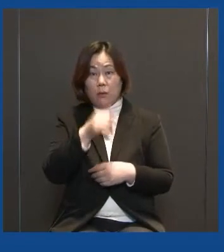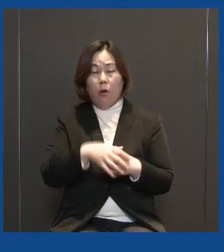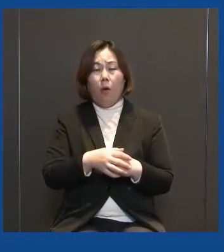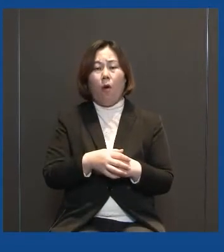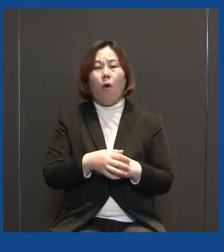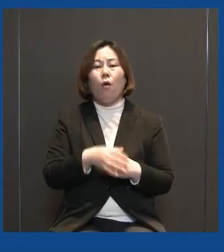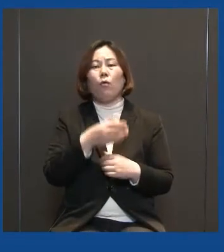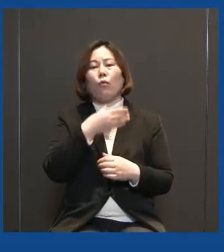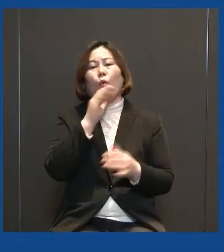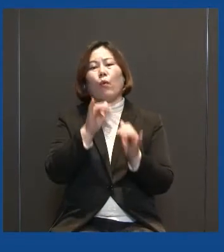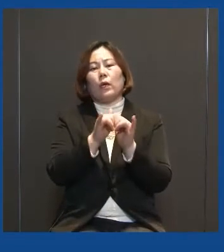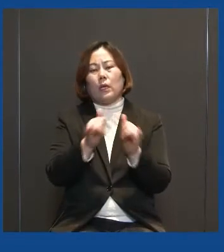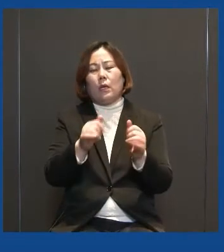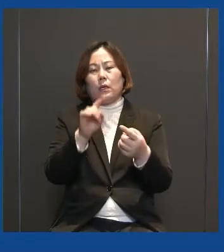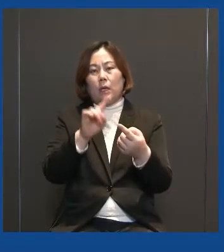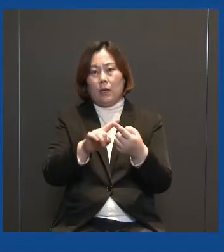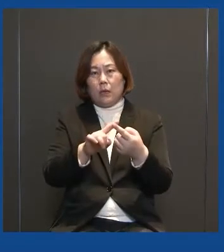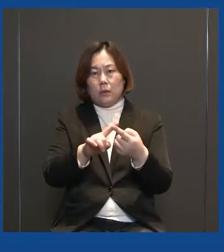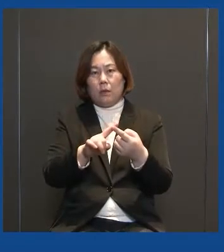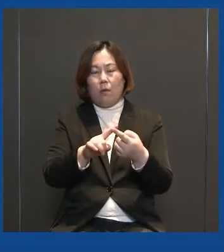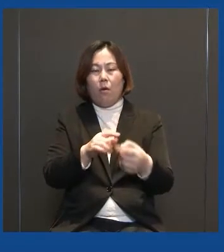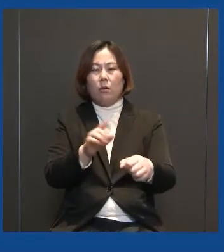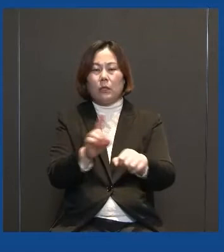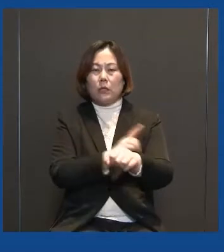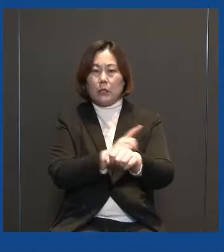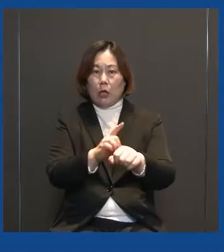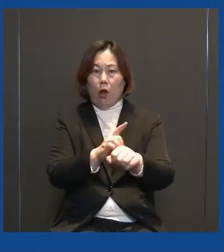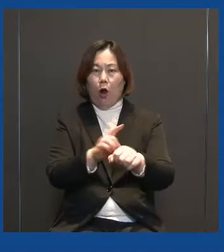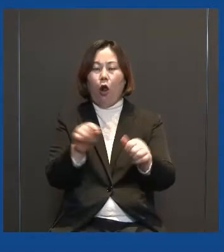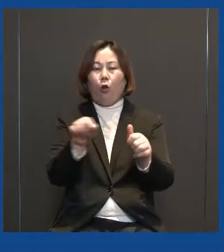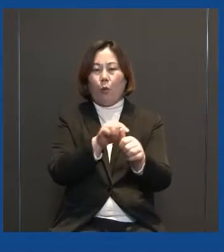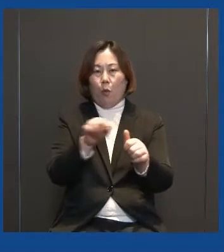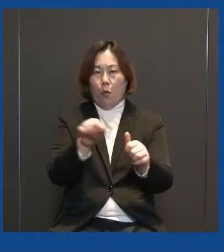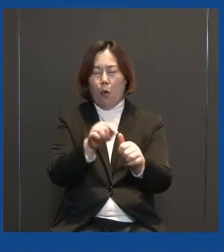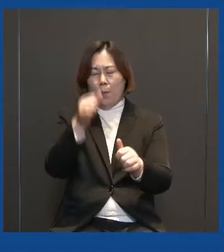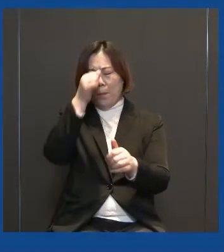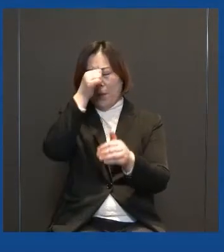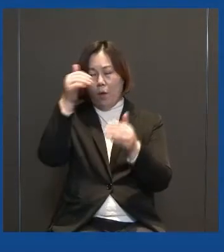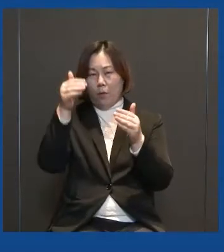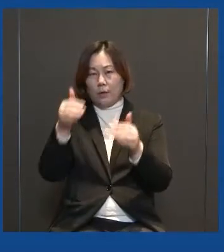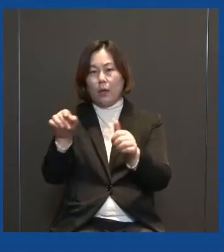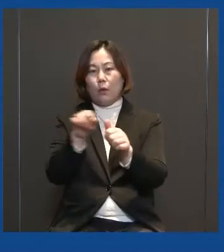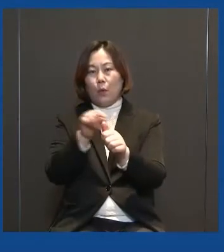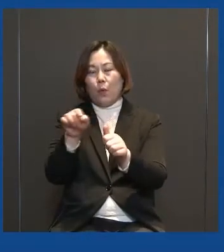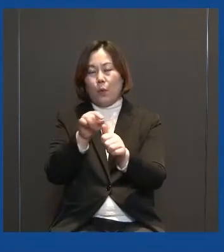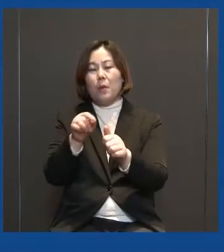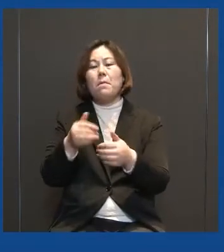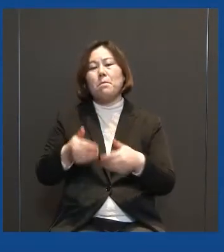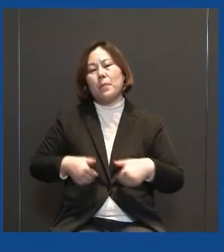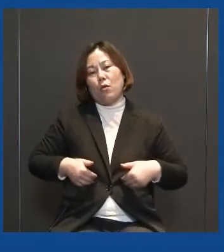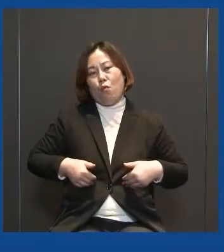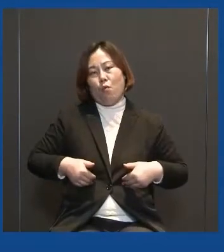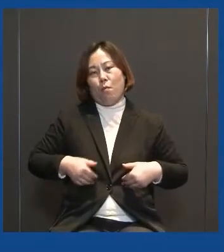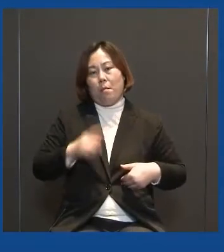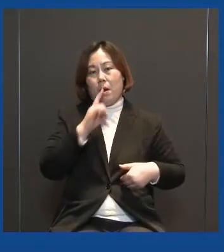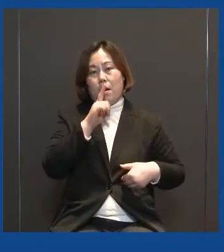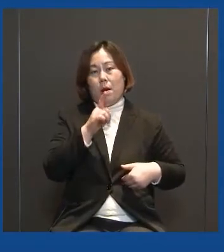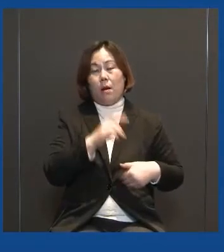decision-making process. And also in order to ensure that digital literacy and also lifelong learning must be